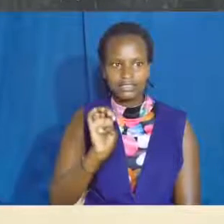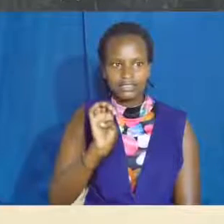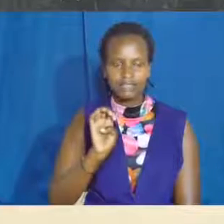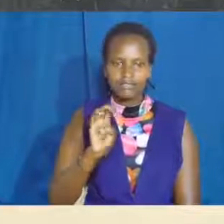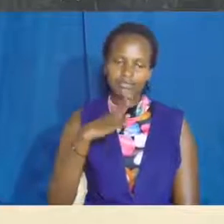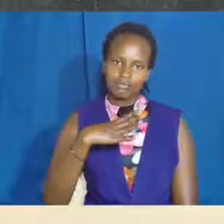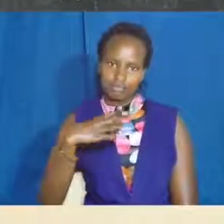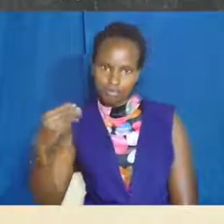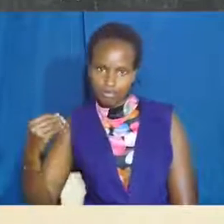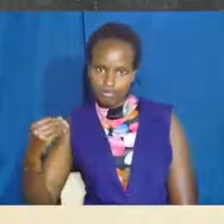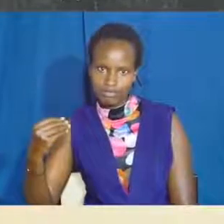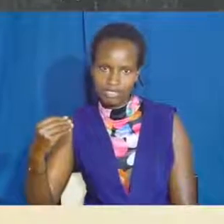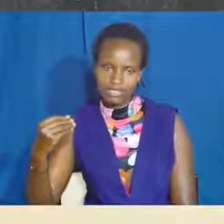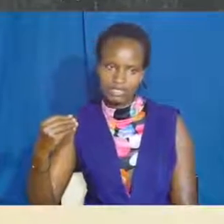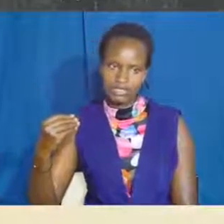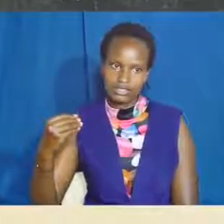movement